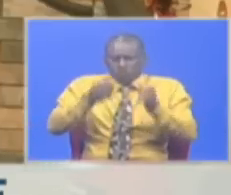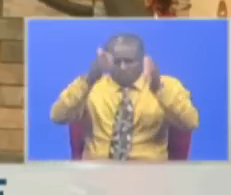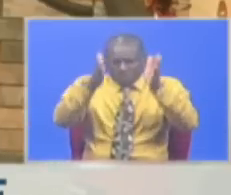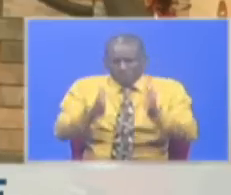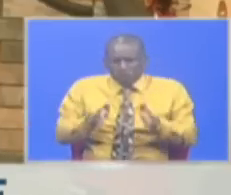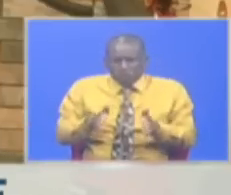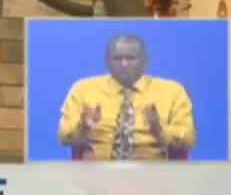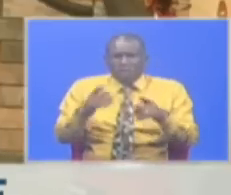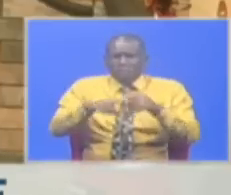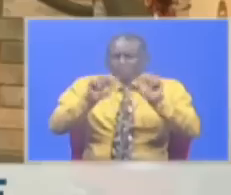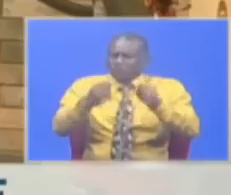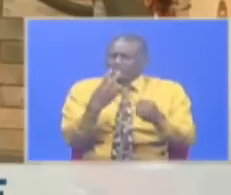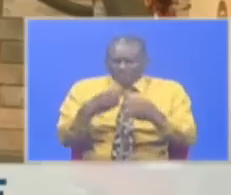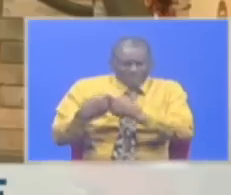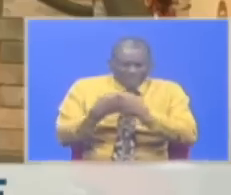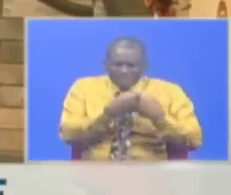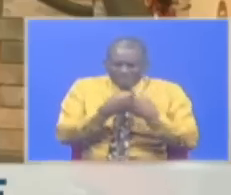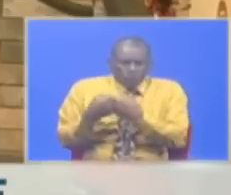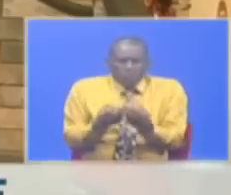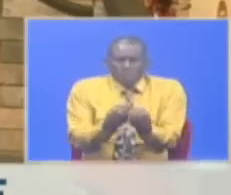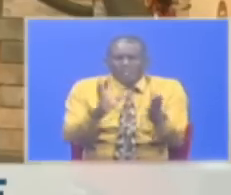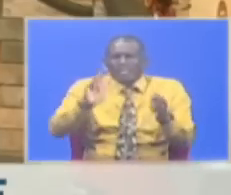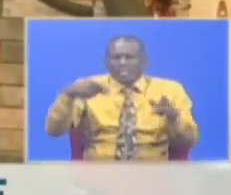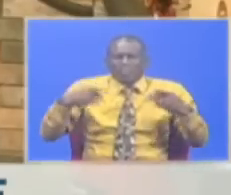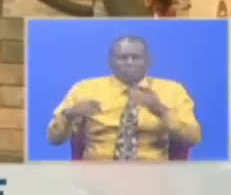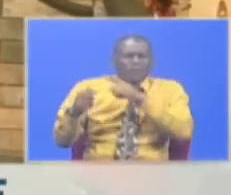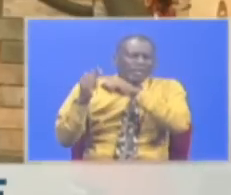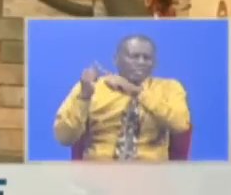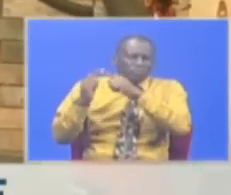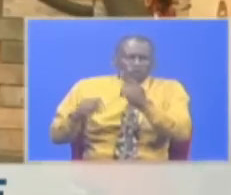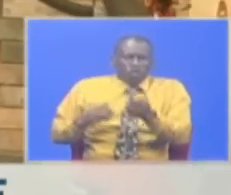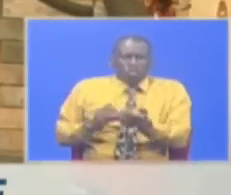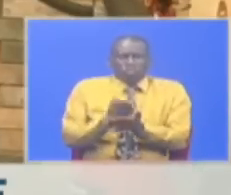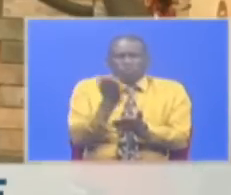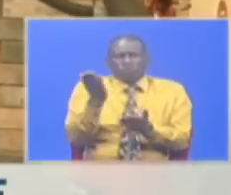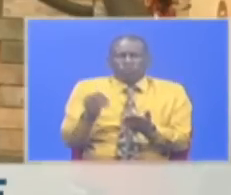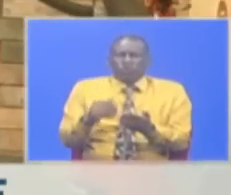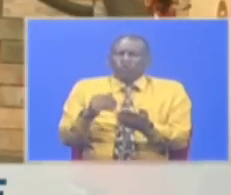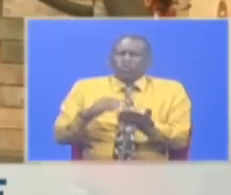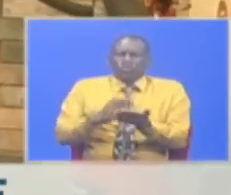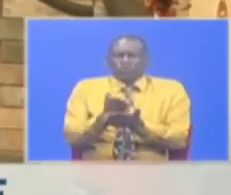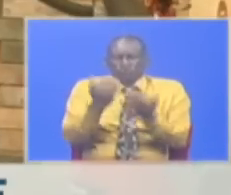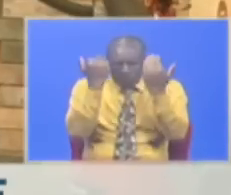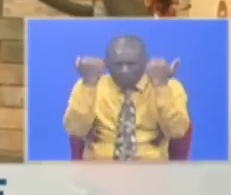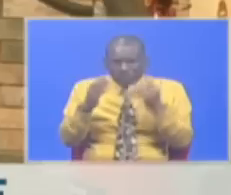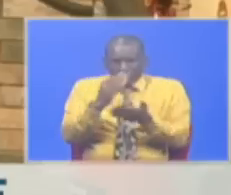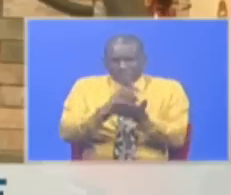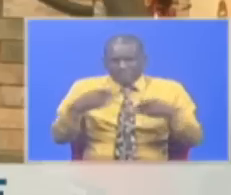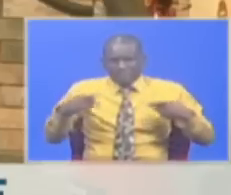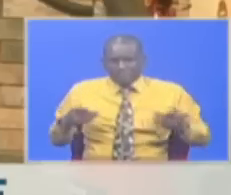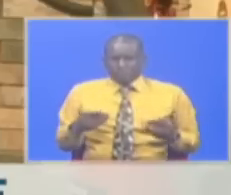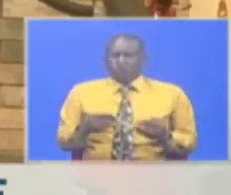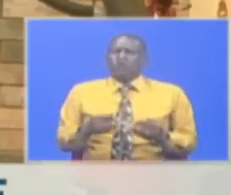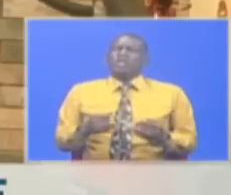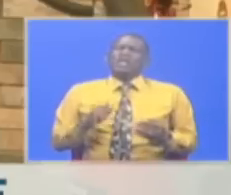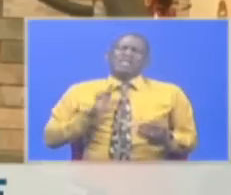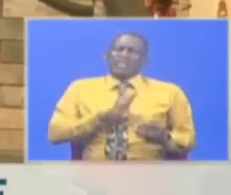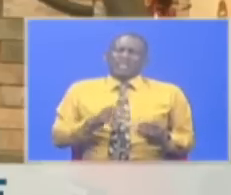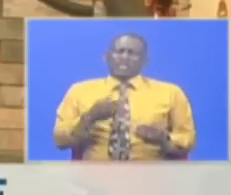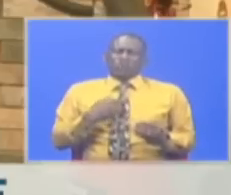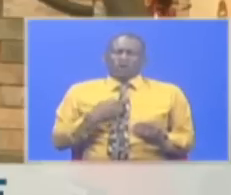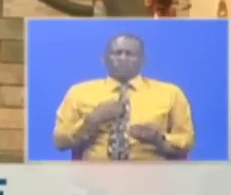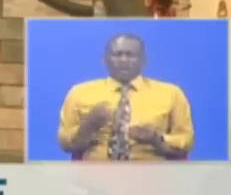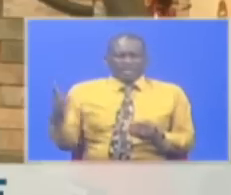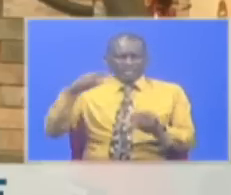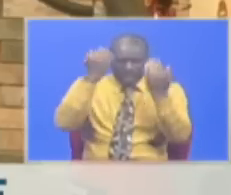can just see the struggle that most Kenyans are going through. And while some are lucky to have their day in court, sometimes the wheels